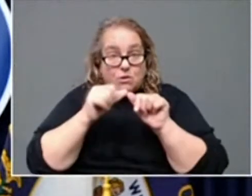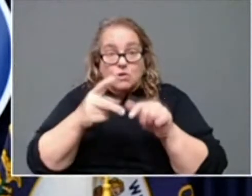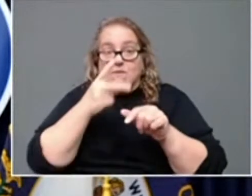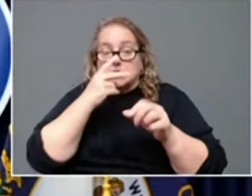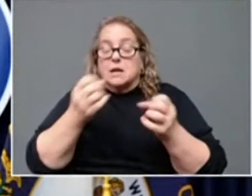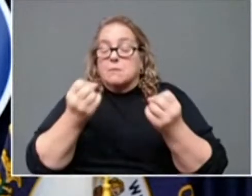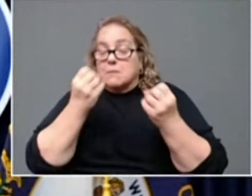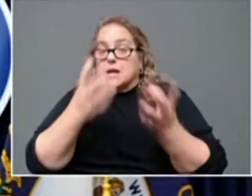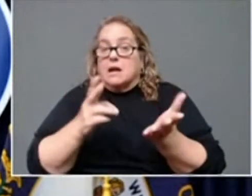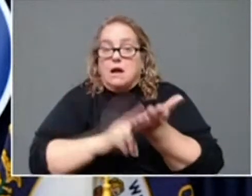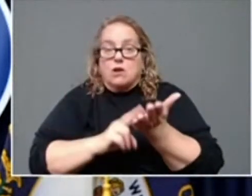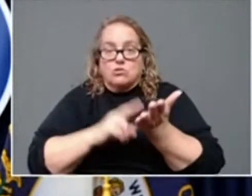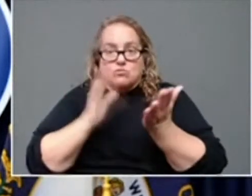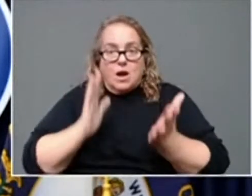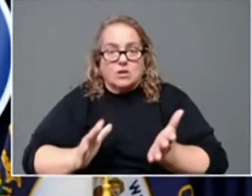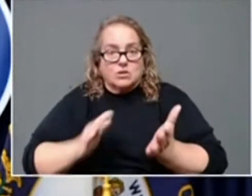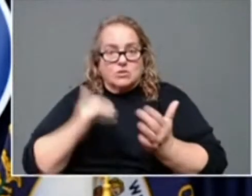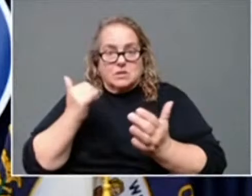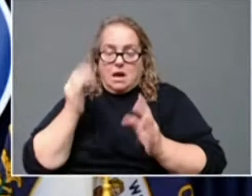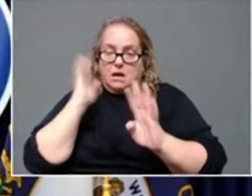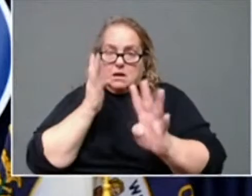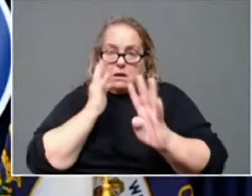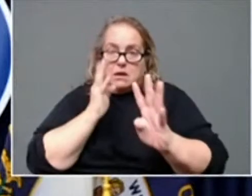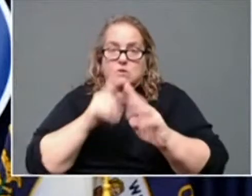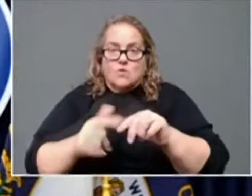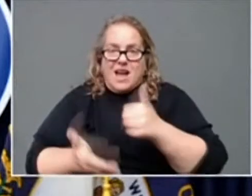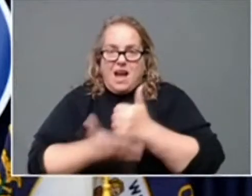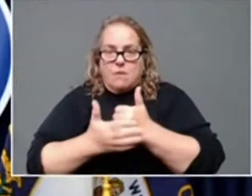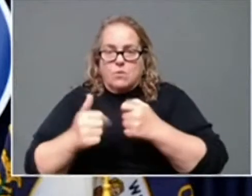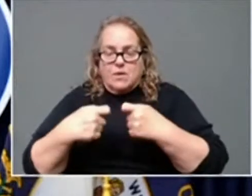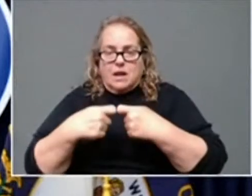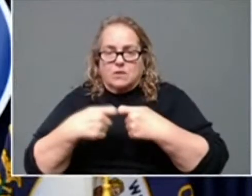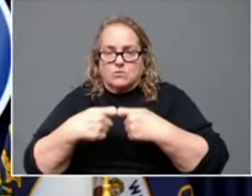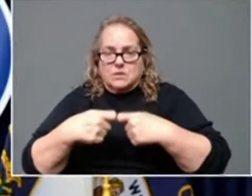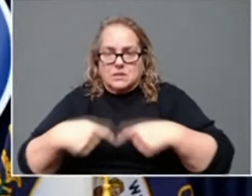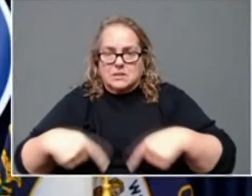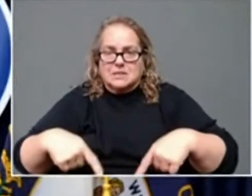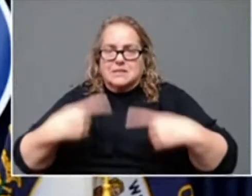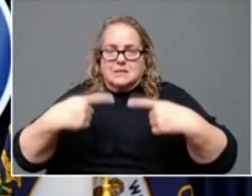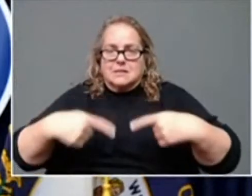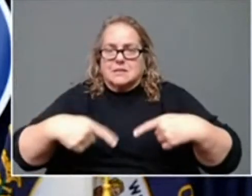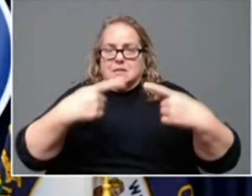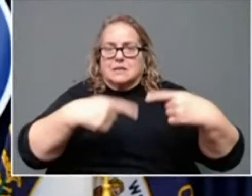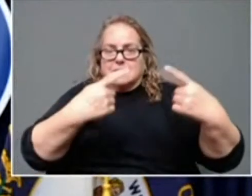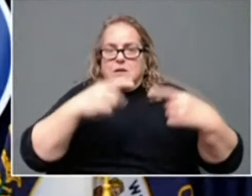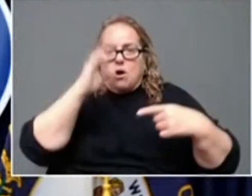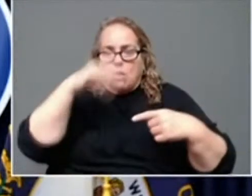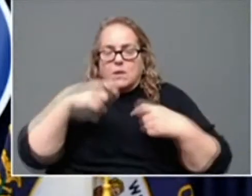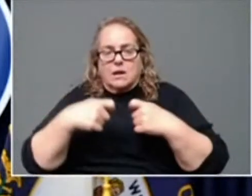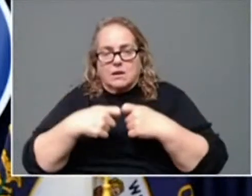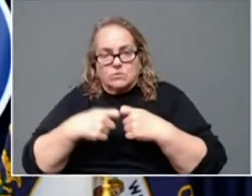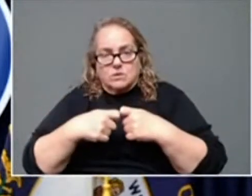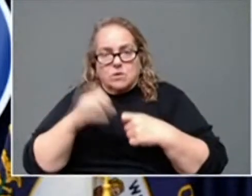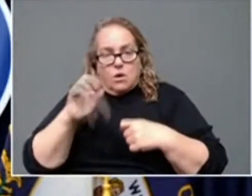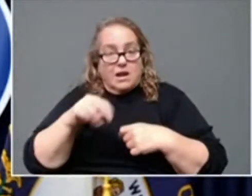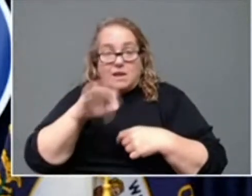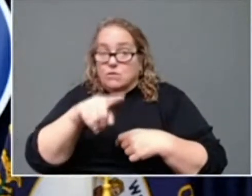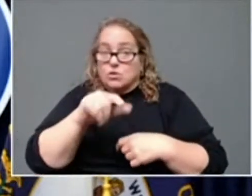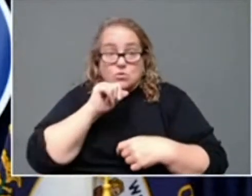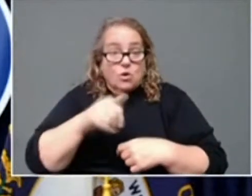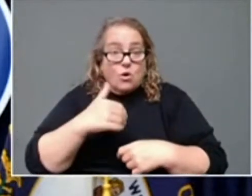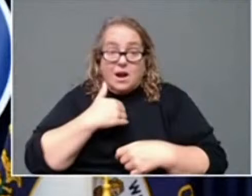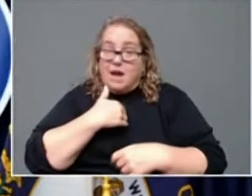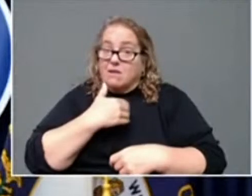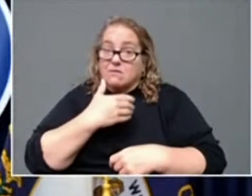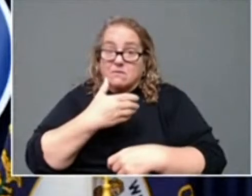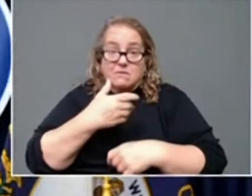contractors that are over target assisting in the power restoration. If you don't have power, life is not good, and we're doing everything we